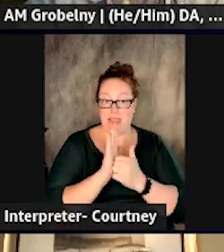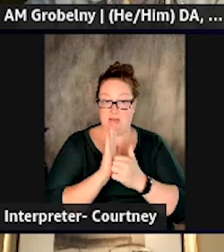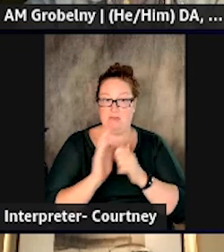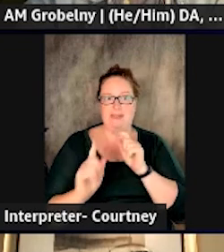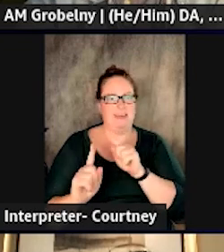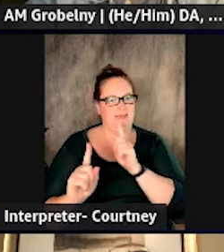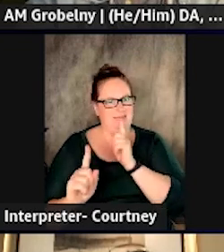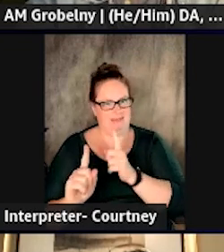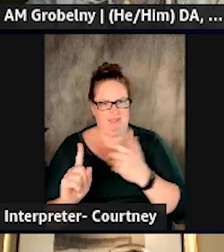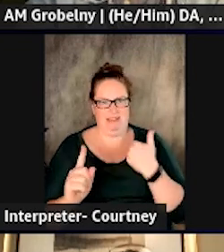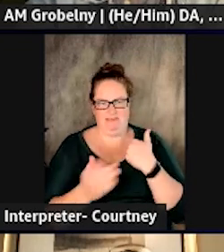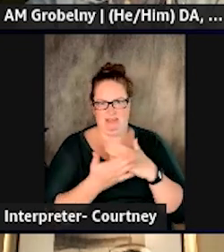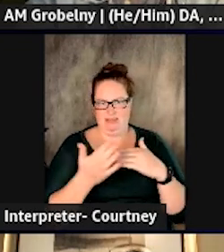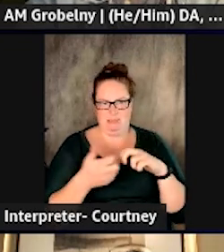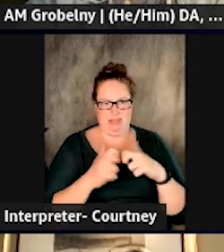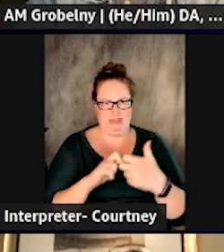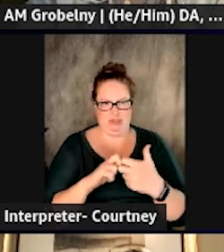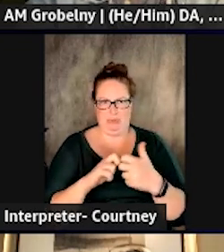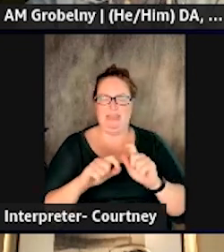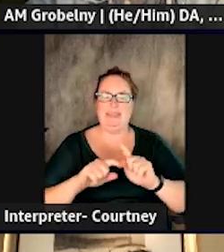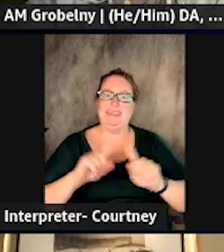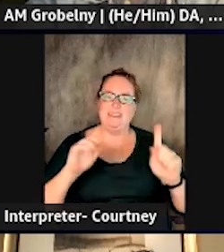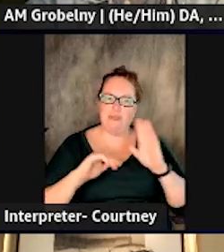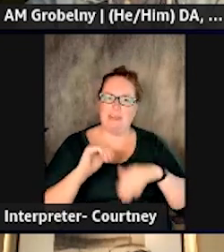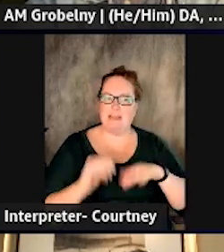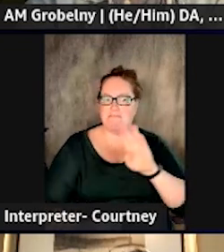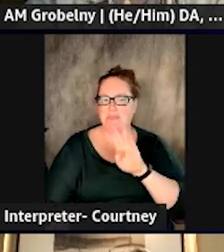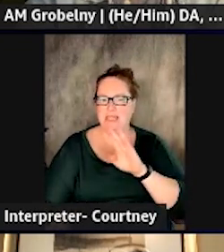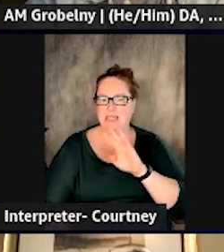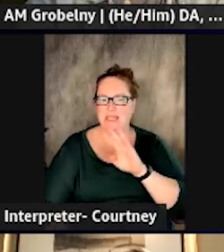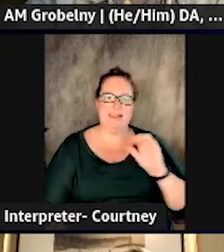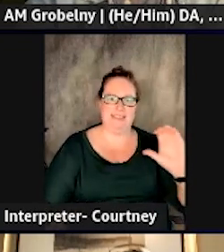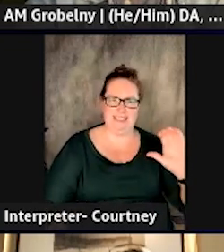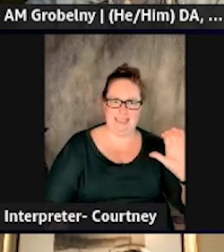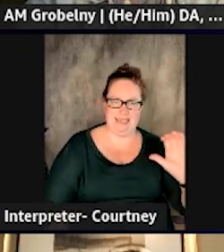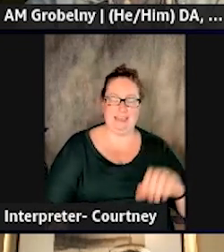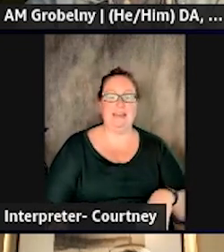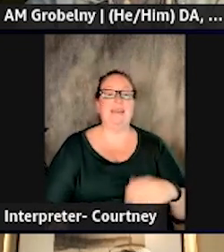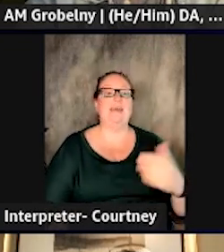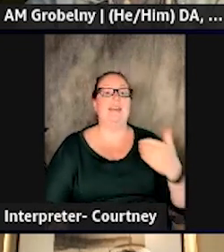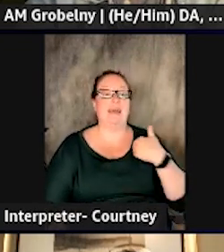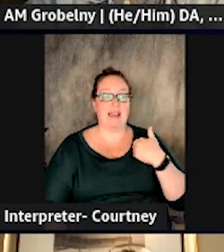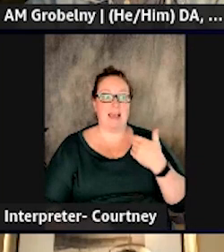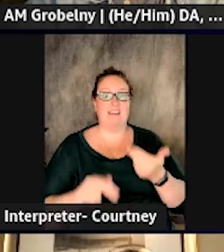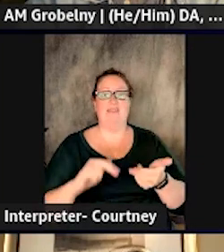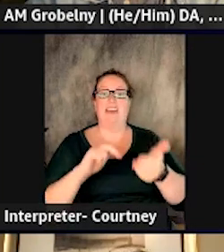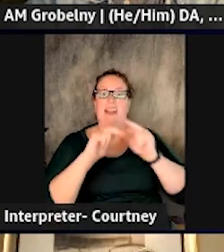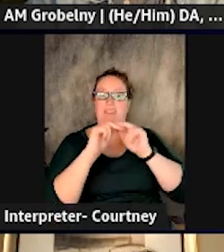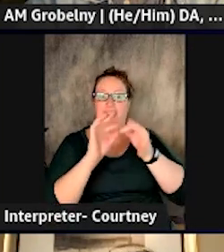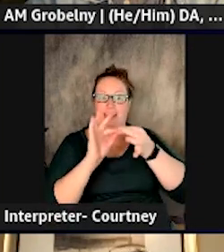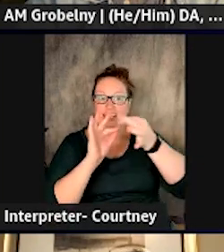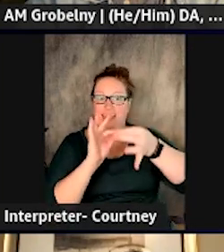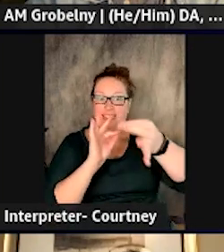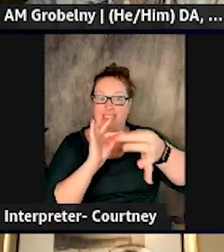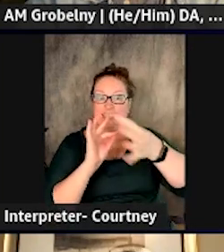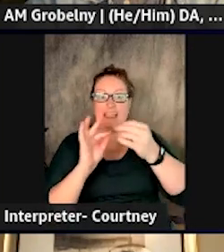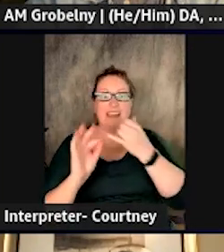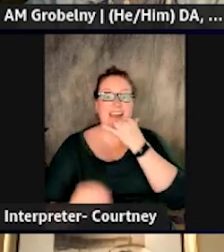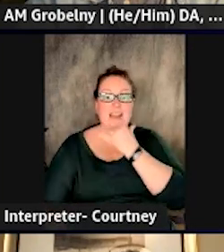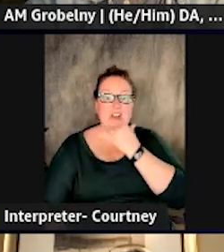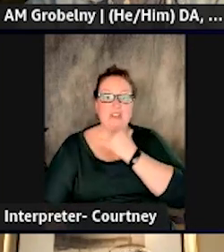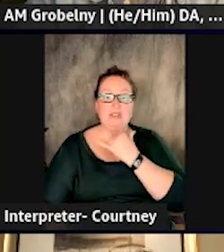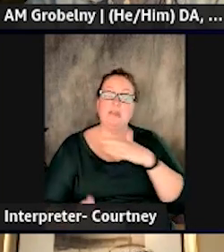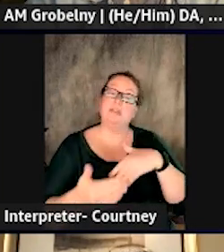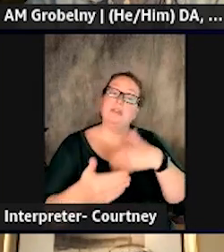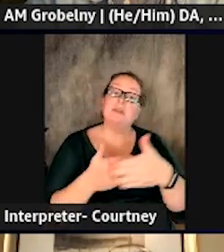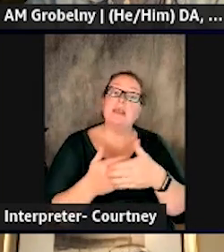some issues that's different from B and C. I can see that I have elevated latencies and errors. And so the next step for me might be to see,